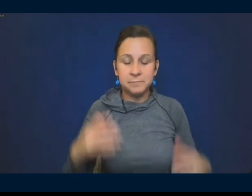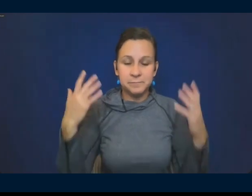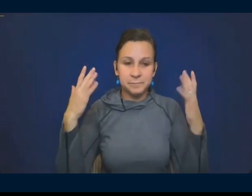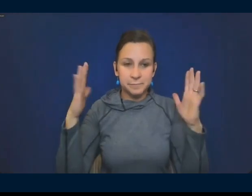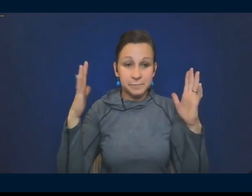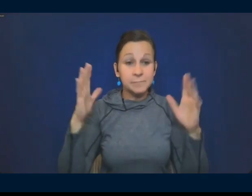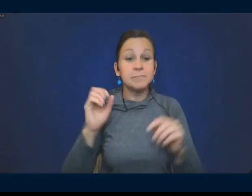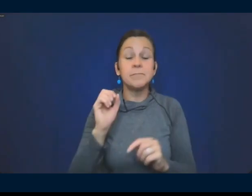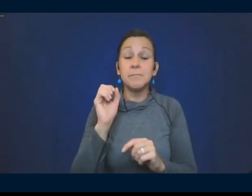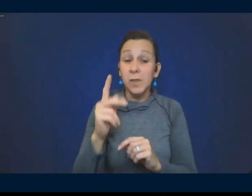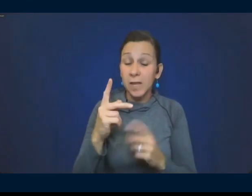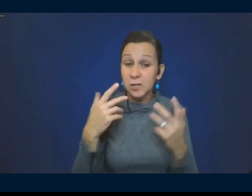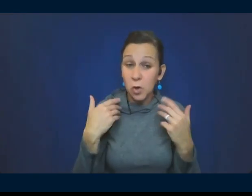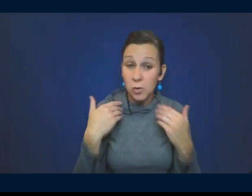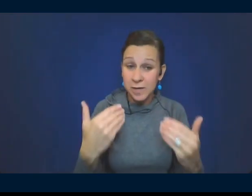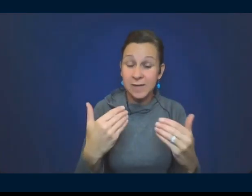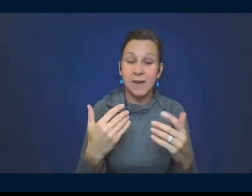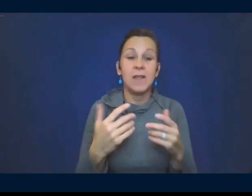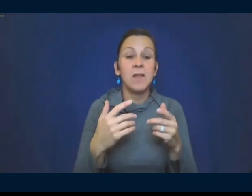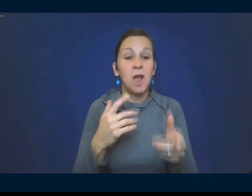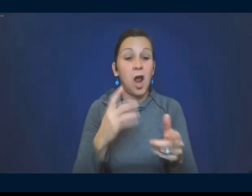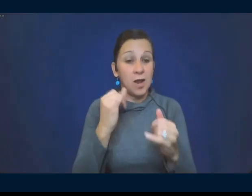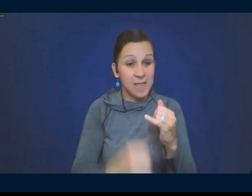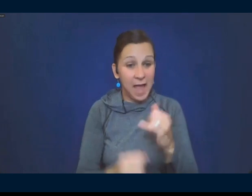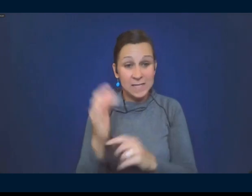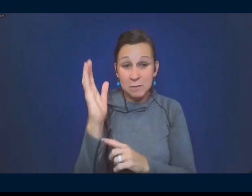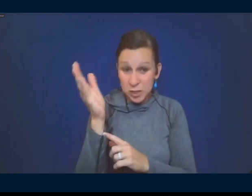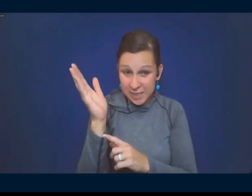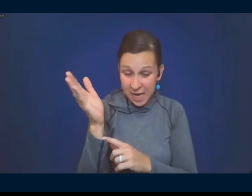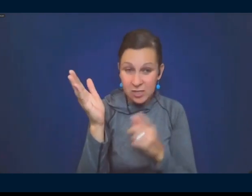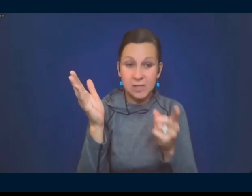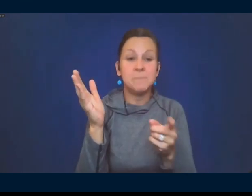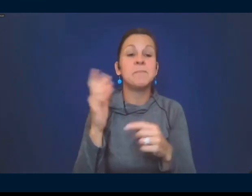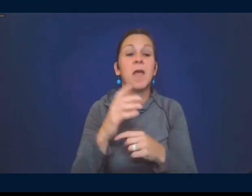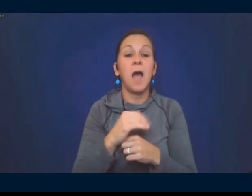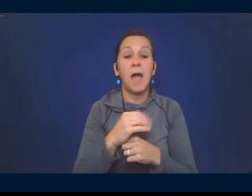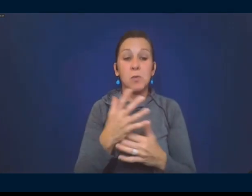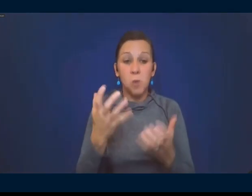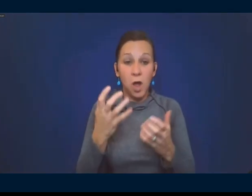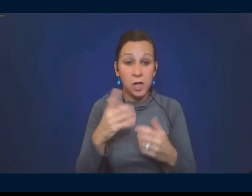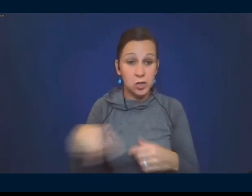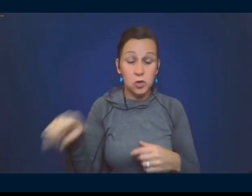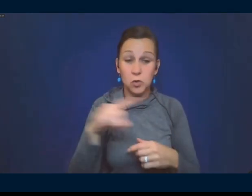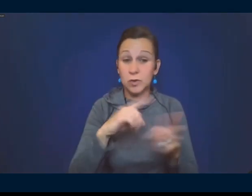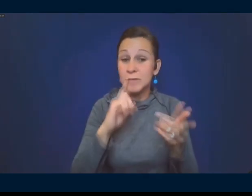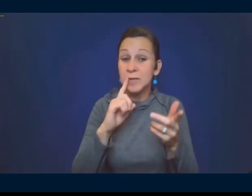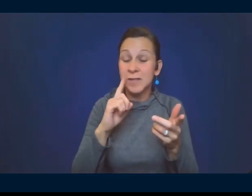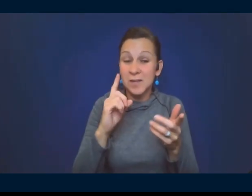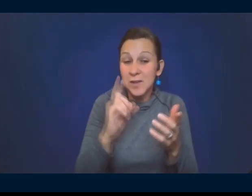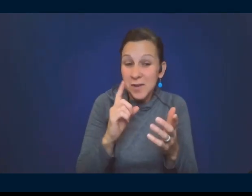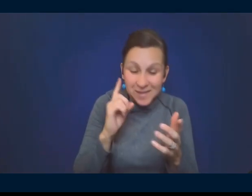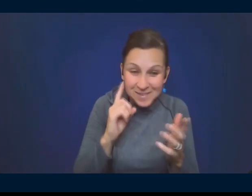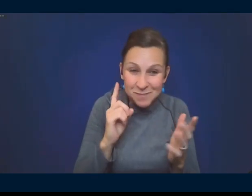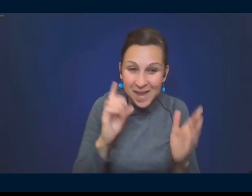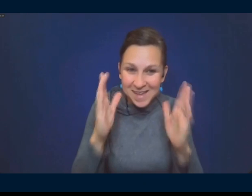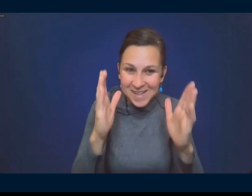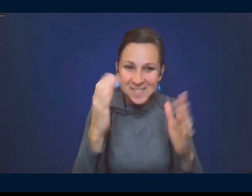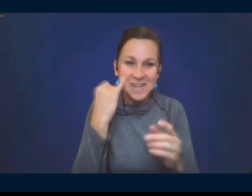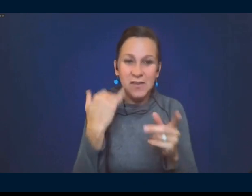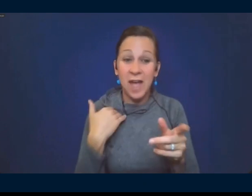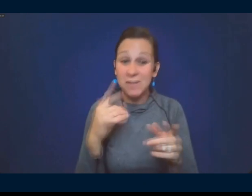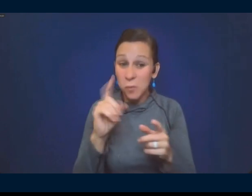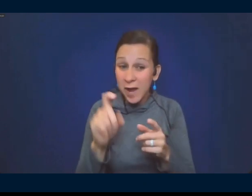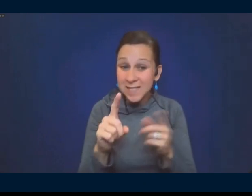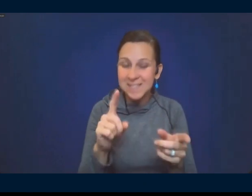All right, so we're coming up on our last presentation. I would like you to take note if you do have questions where